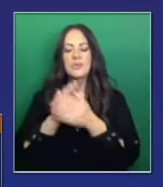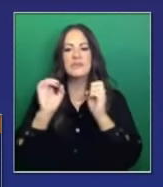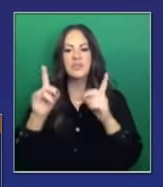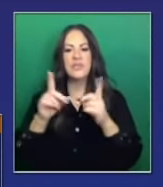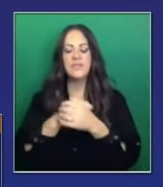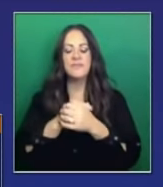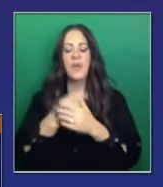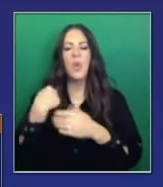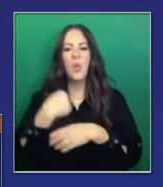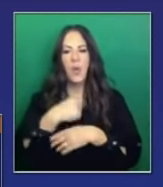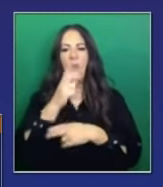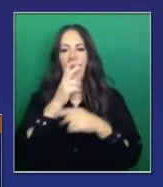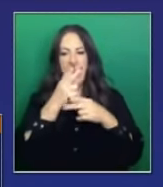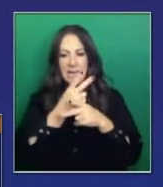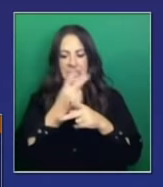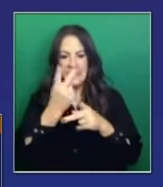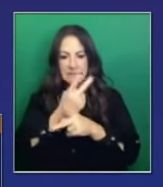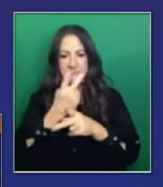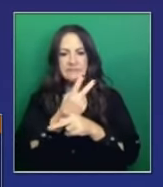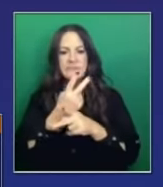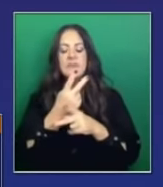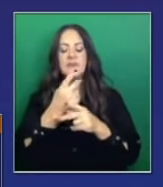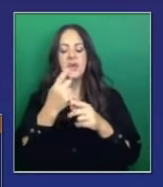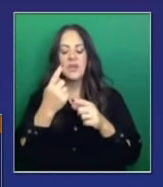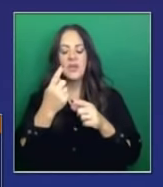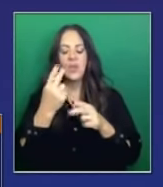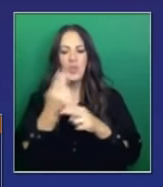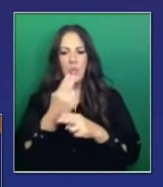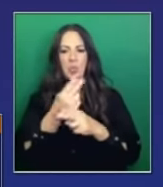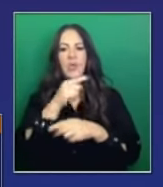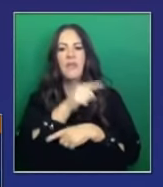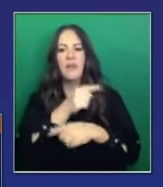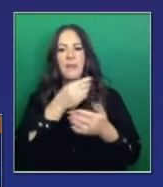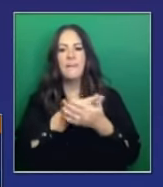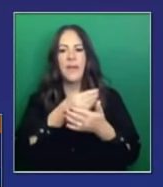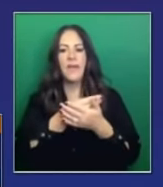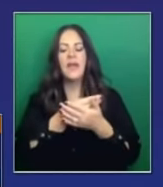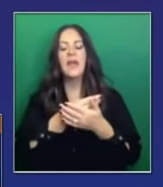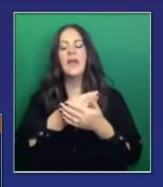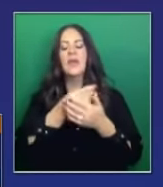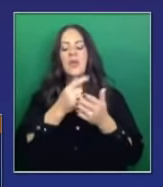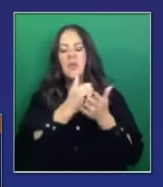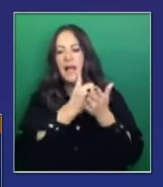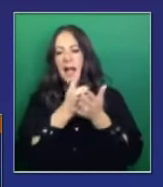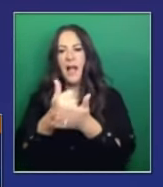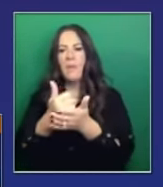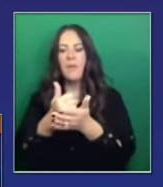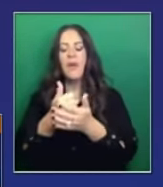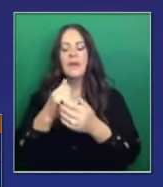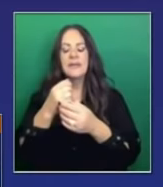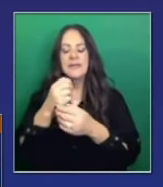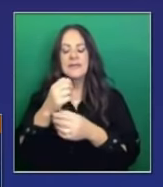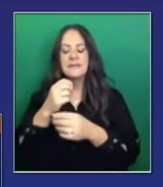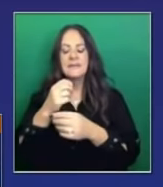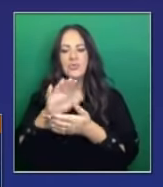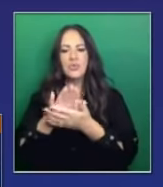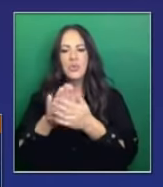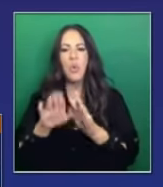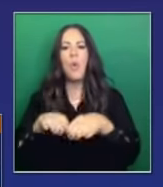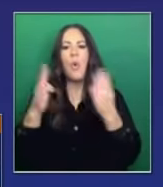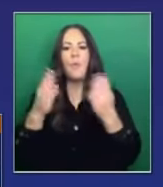for support for a safe reopening of in-person instruction in the schools. I want to talk now about the safety